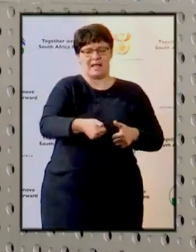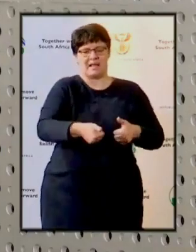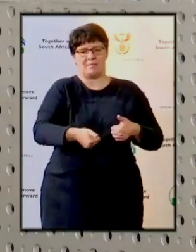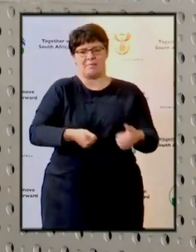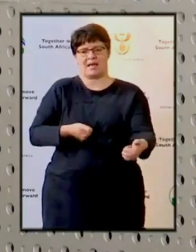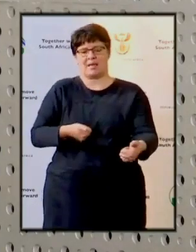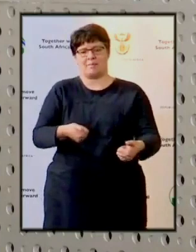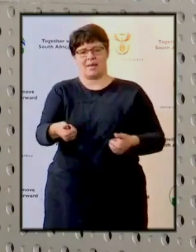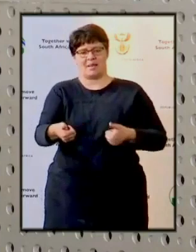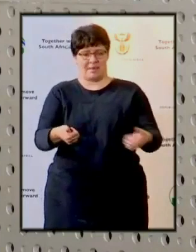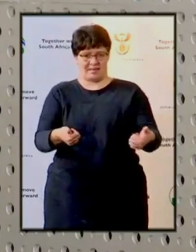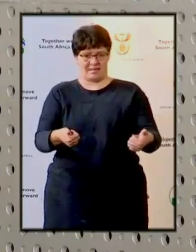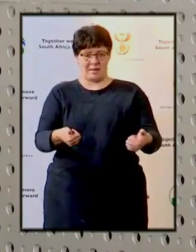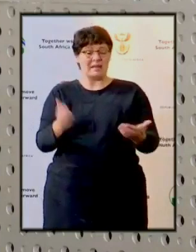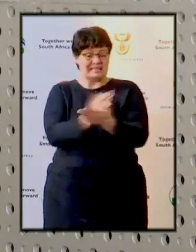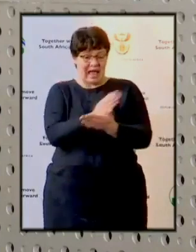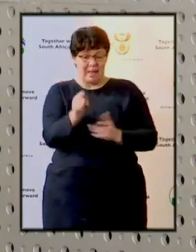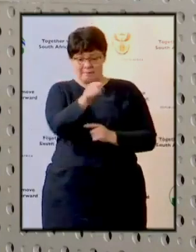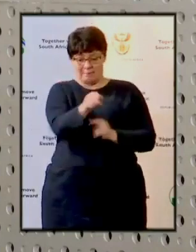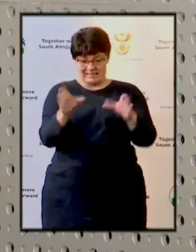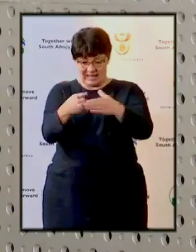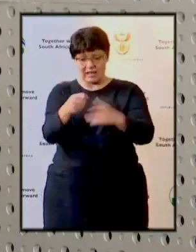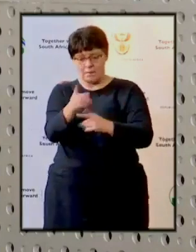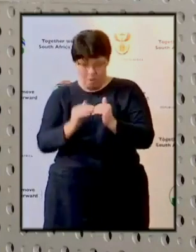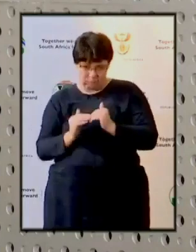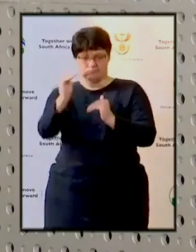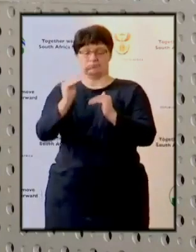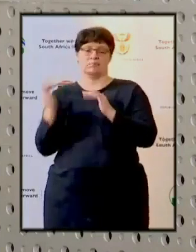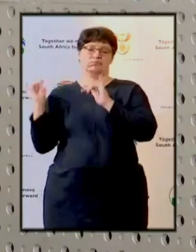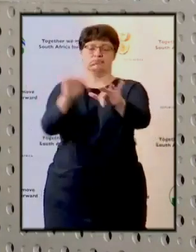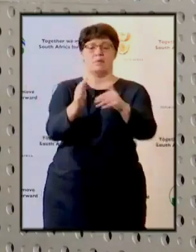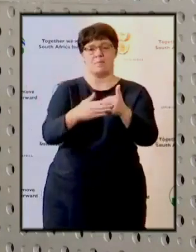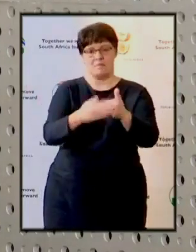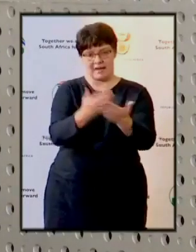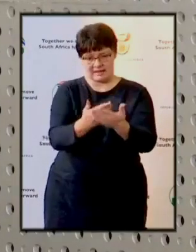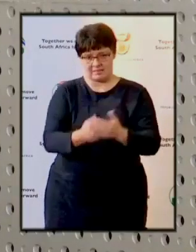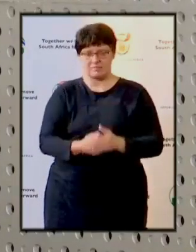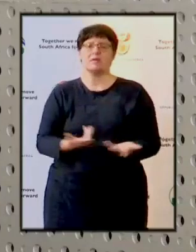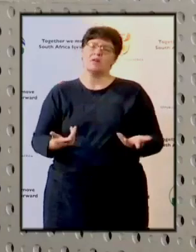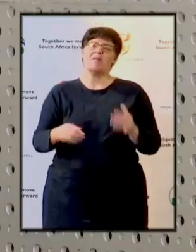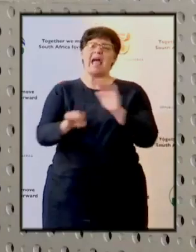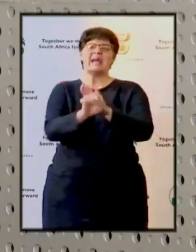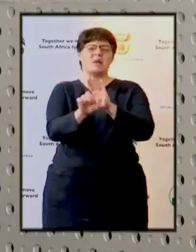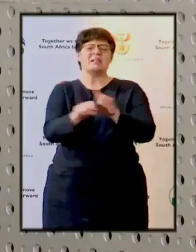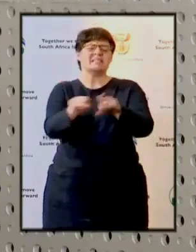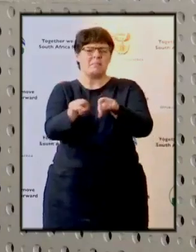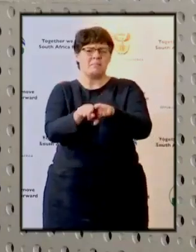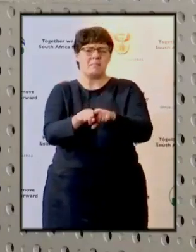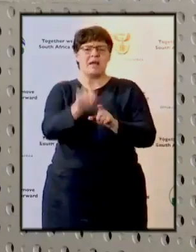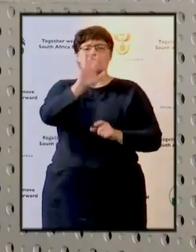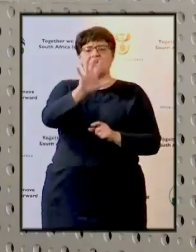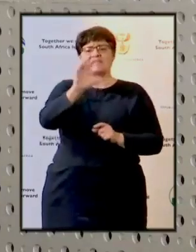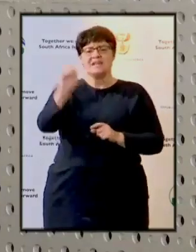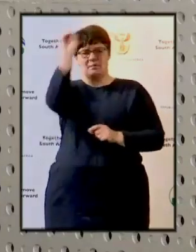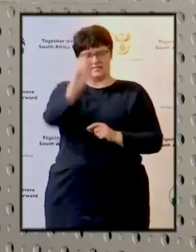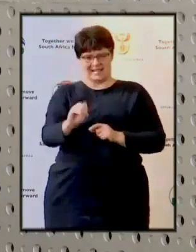higher levels for certain identified sectors. For example, 50% of the workforce, it's half the workforce,